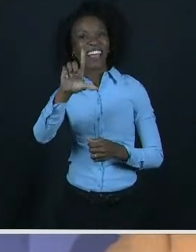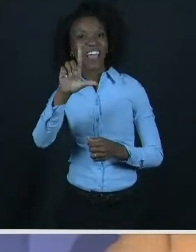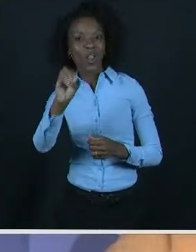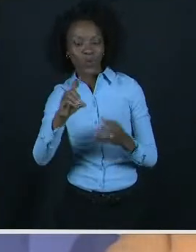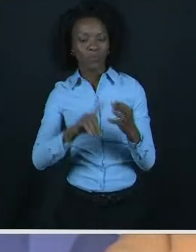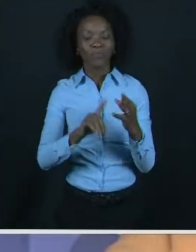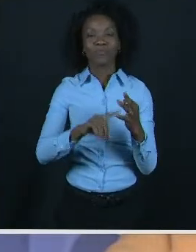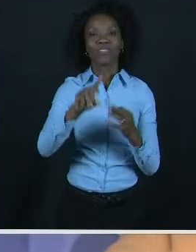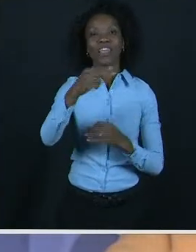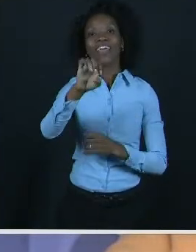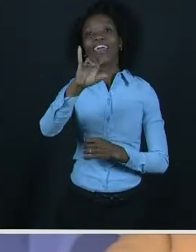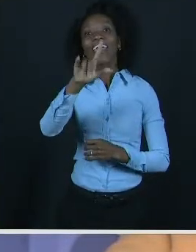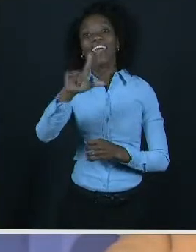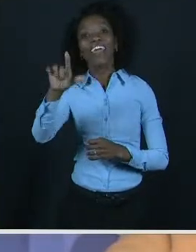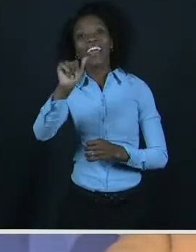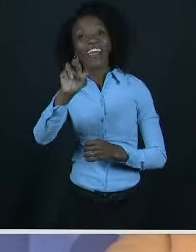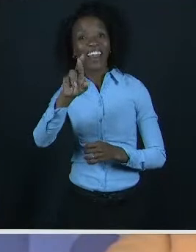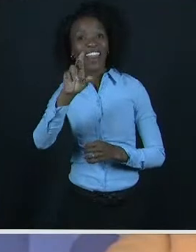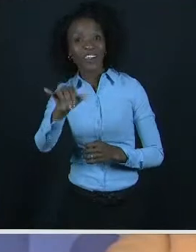Namhla Mthwa,